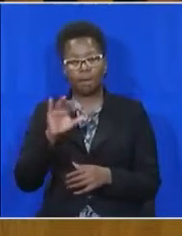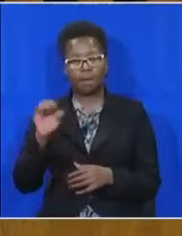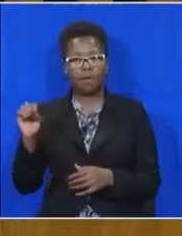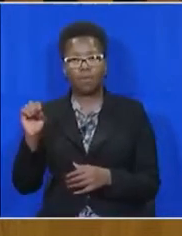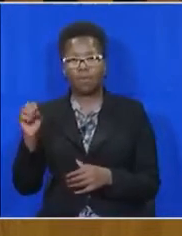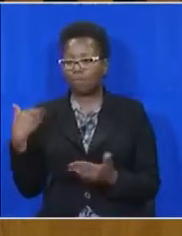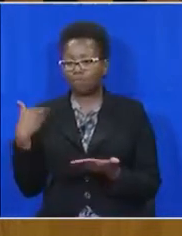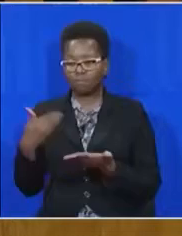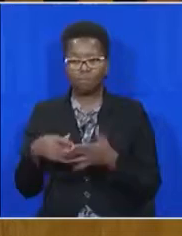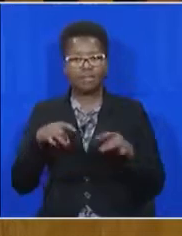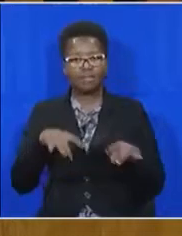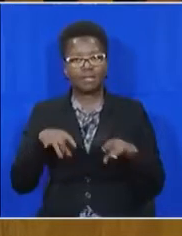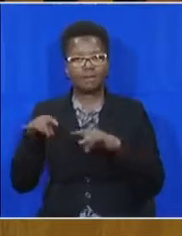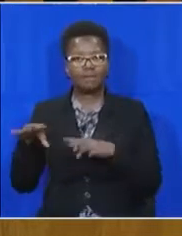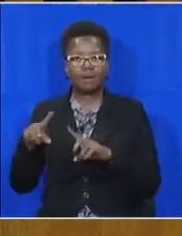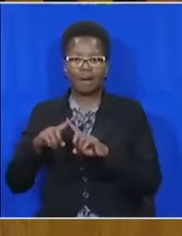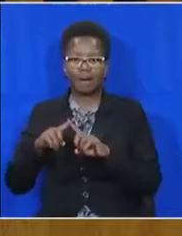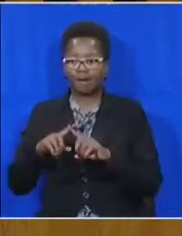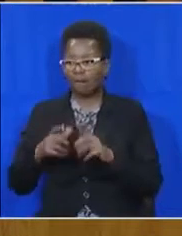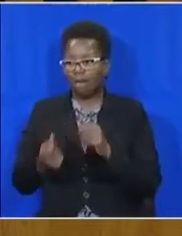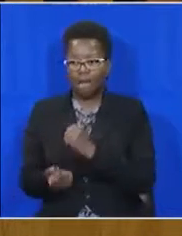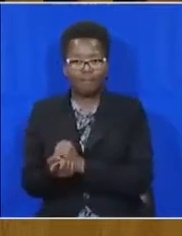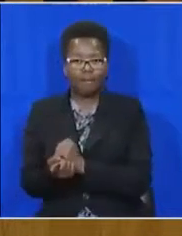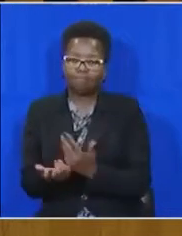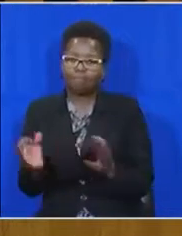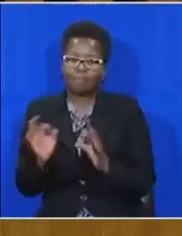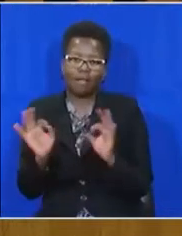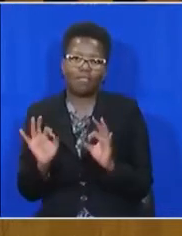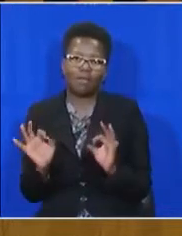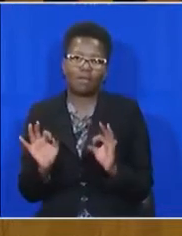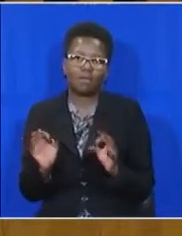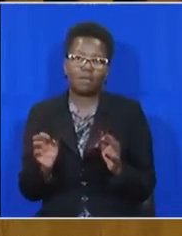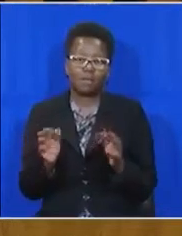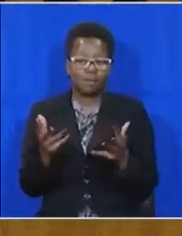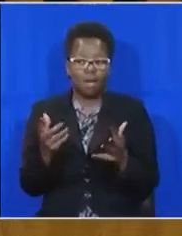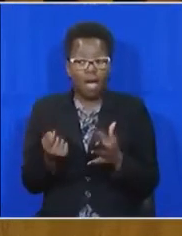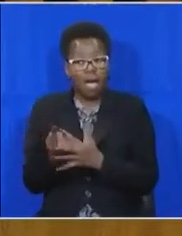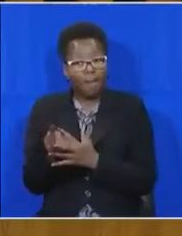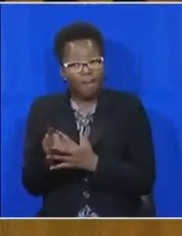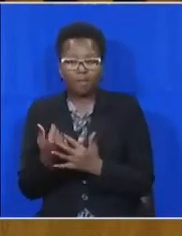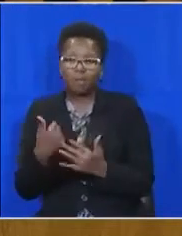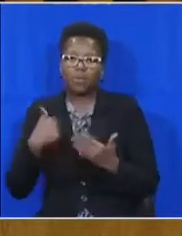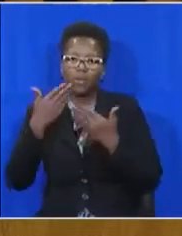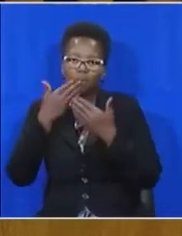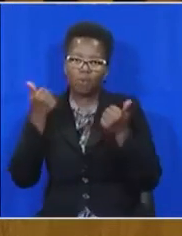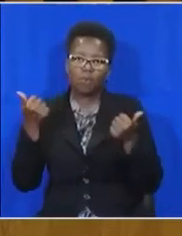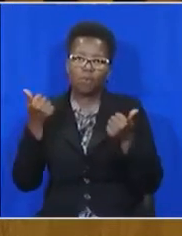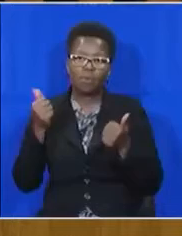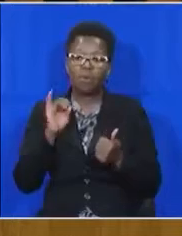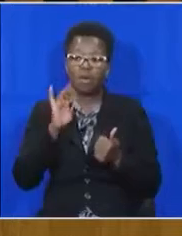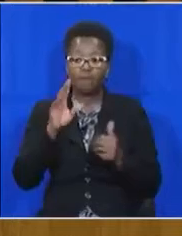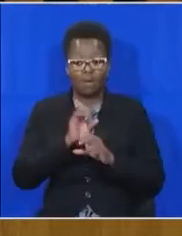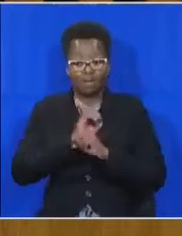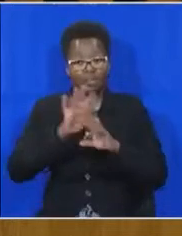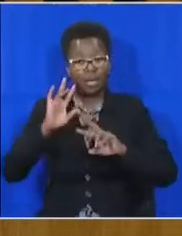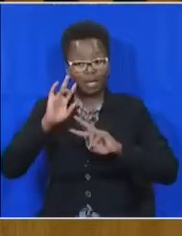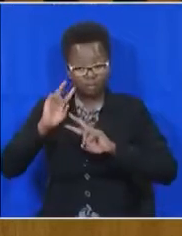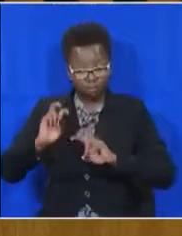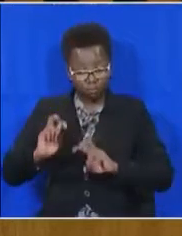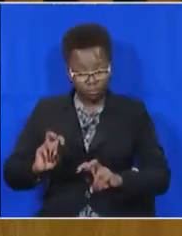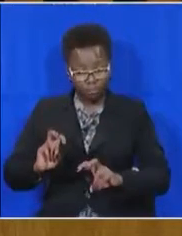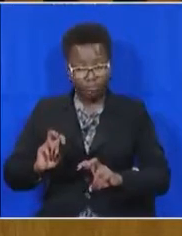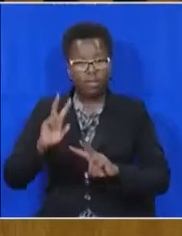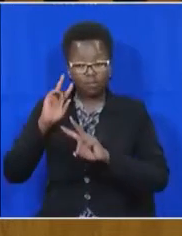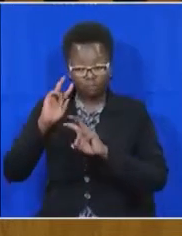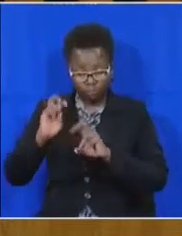all to 400 times that. The truth is, we don't know, and we won't know until exploratory wells have been sunk and